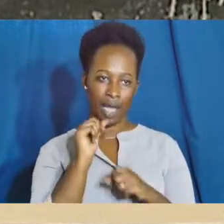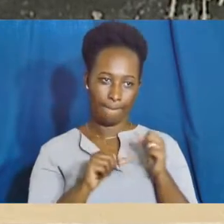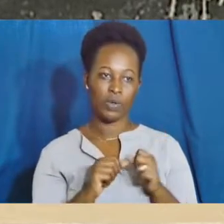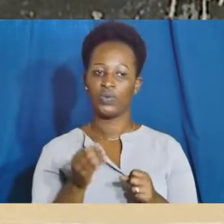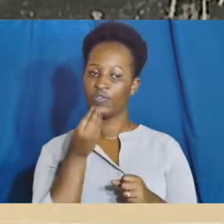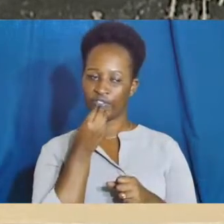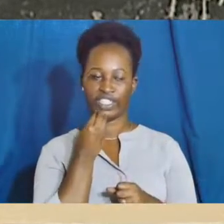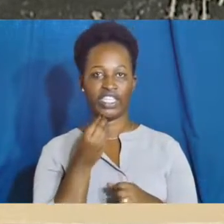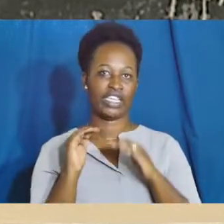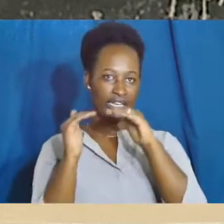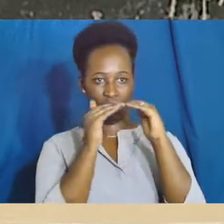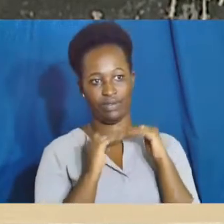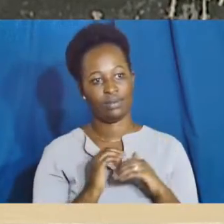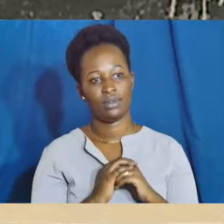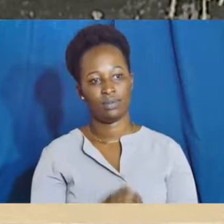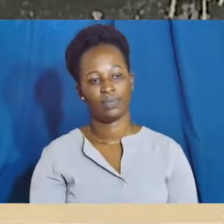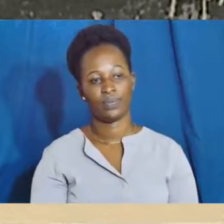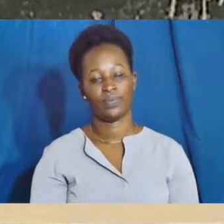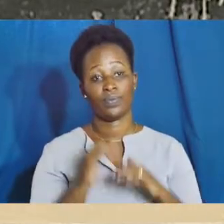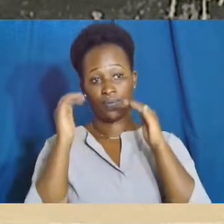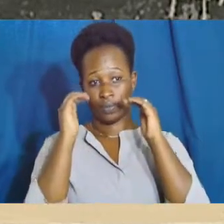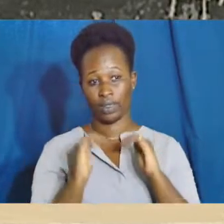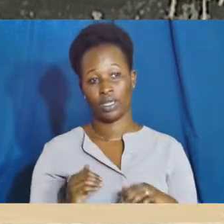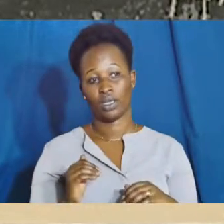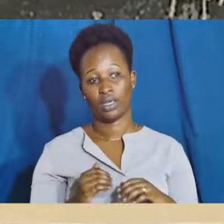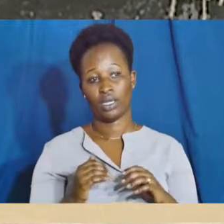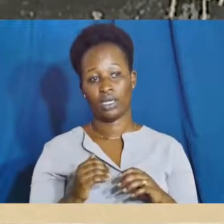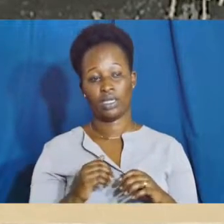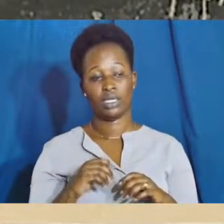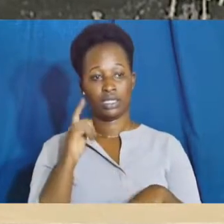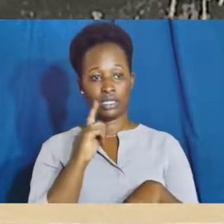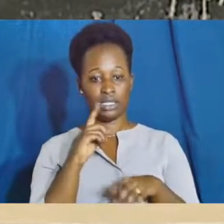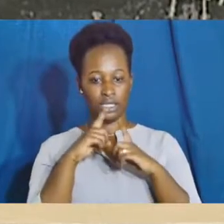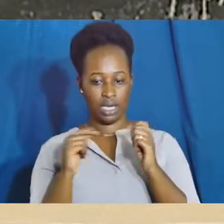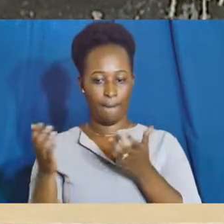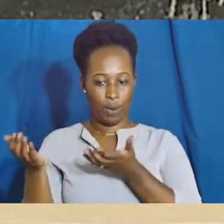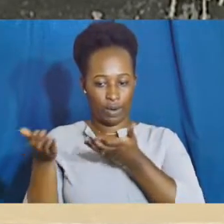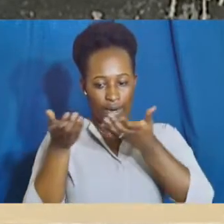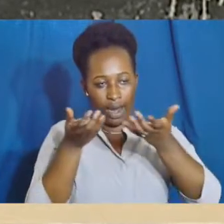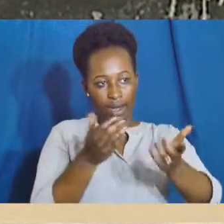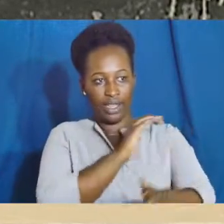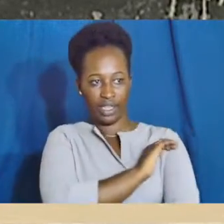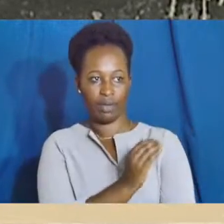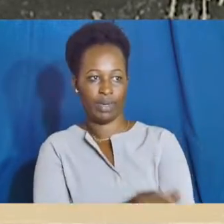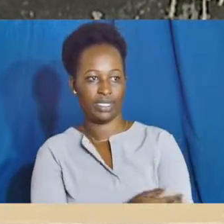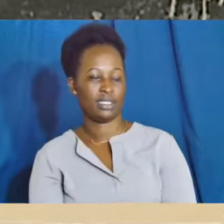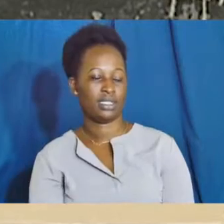about feeding levels. Then the term carrying capacity.